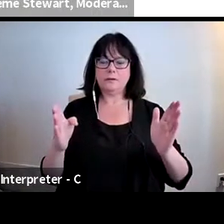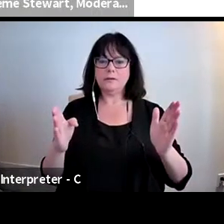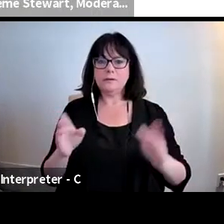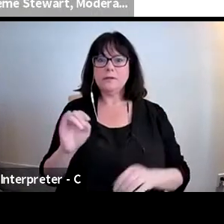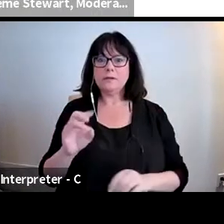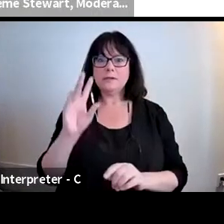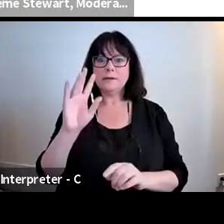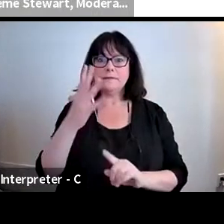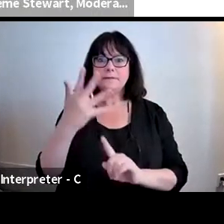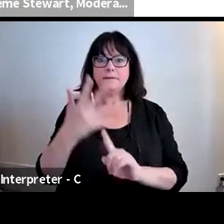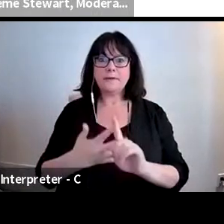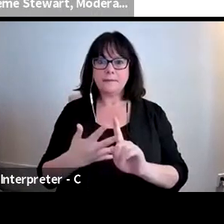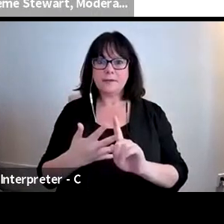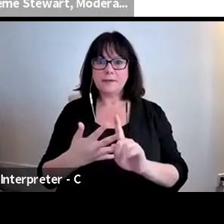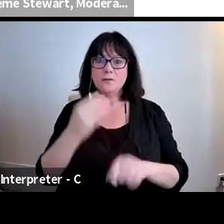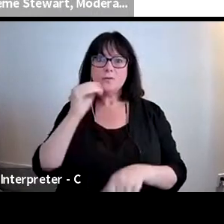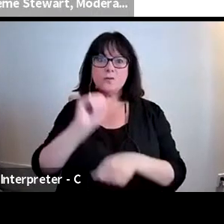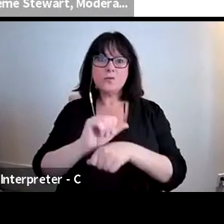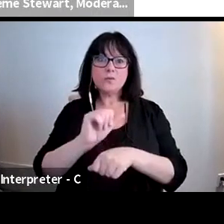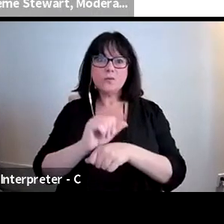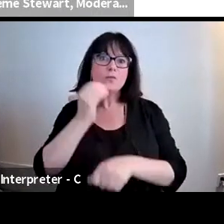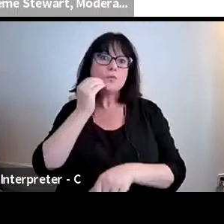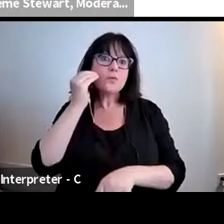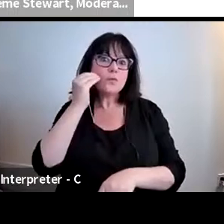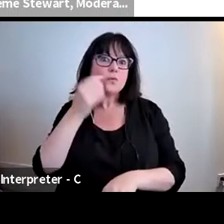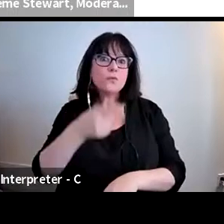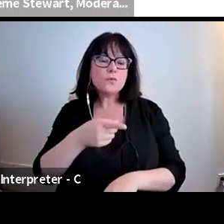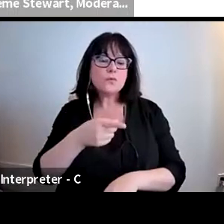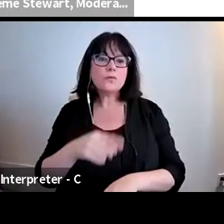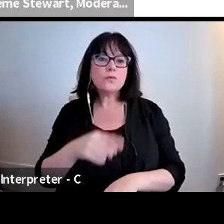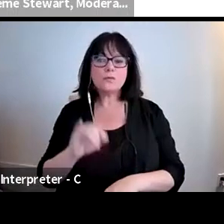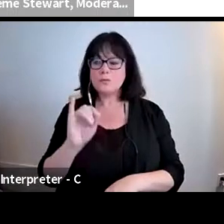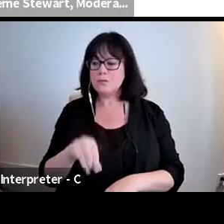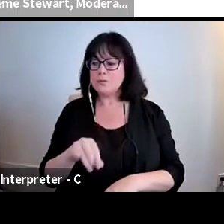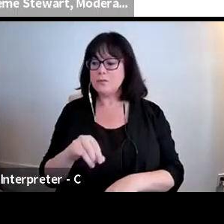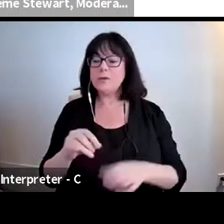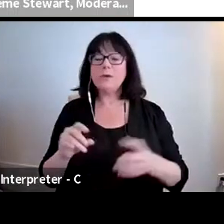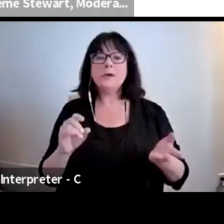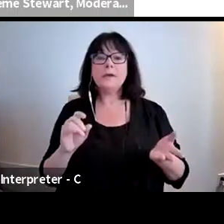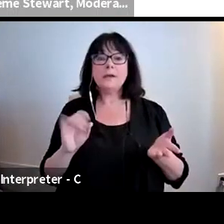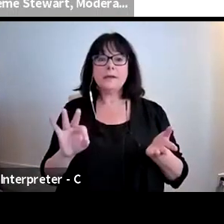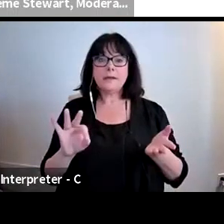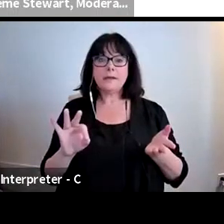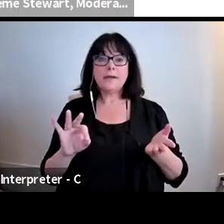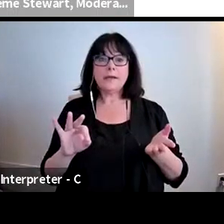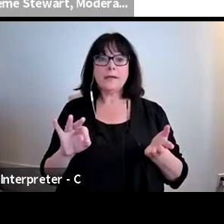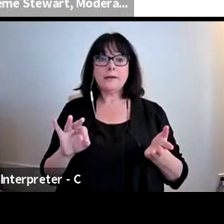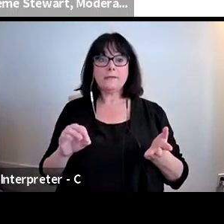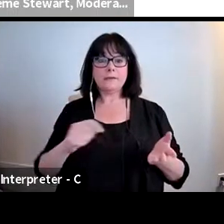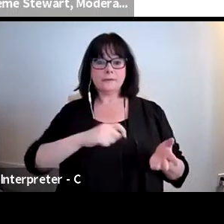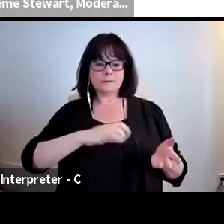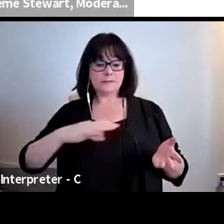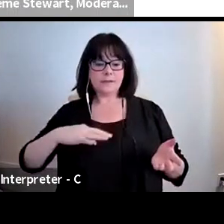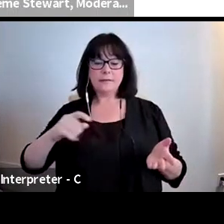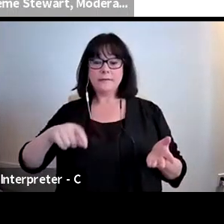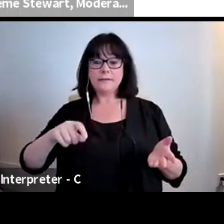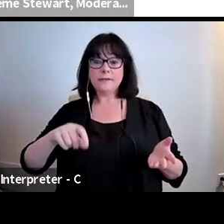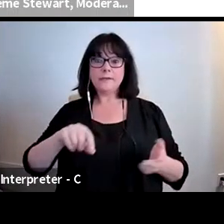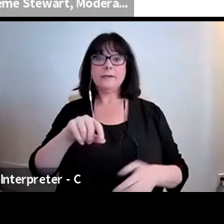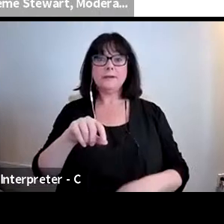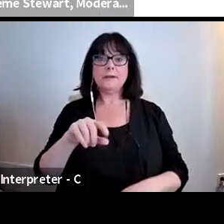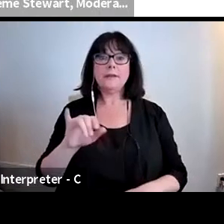along. If we are if our employees need a T2200 to be able to